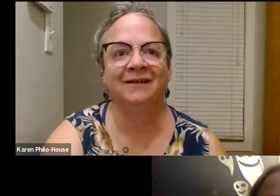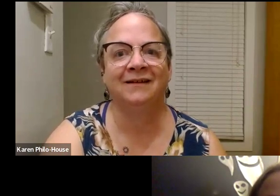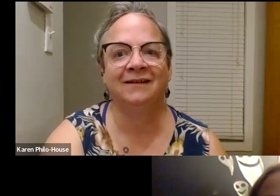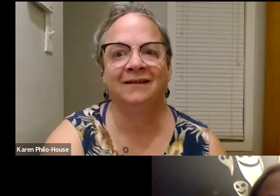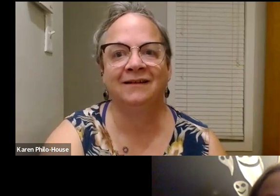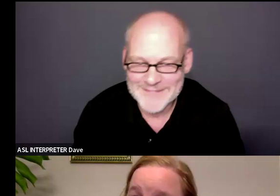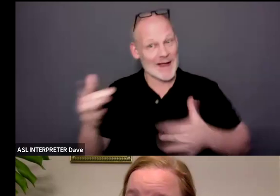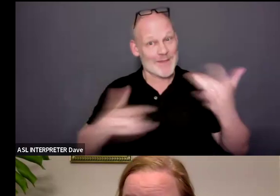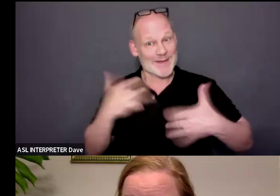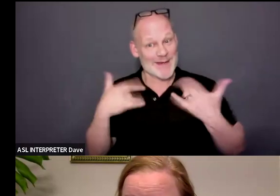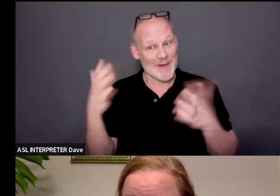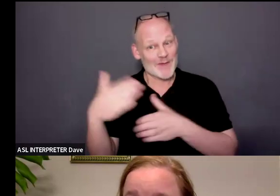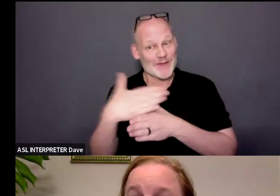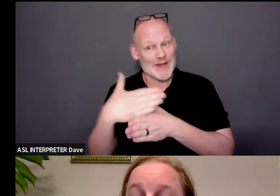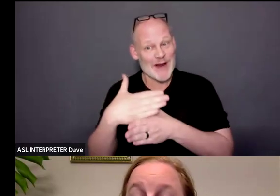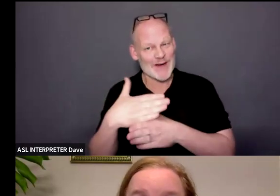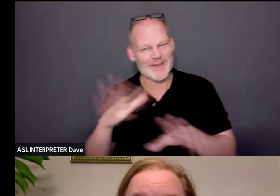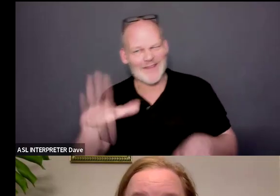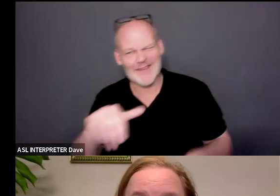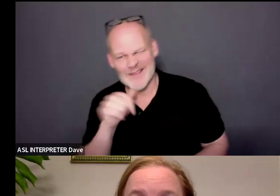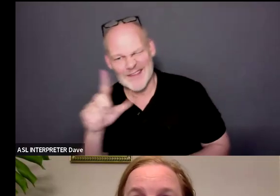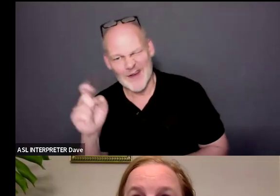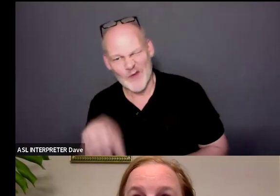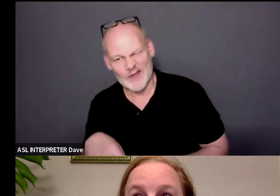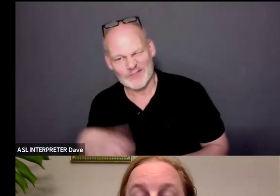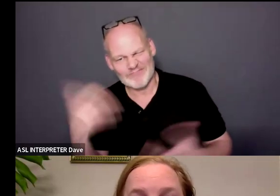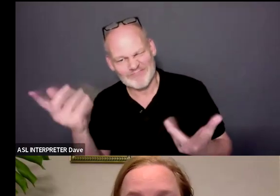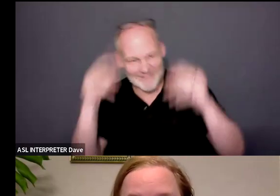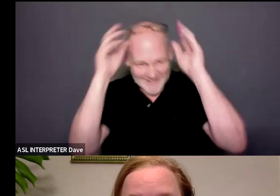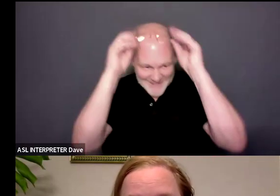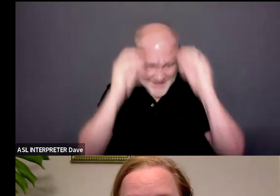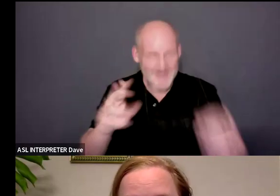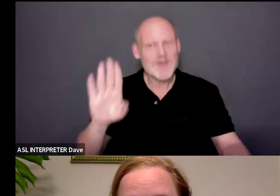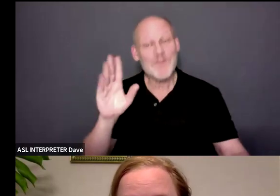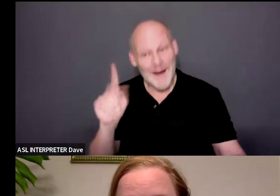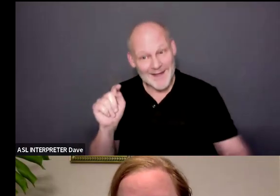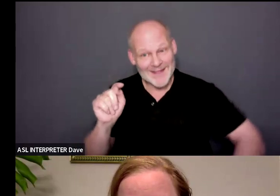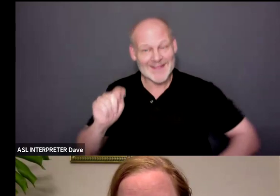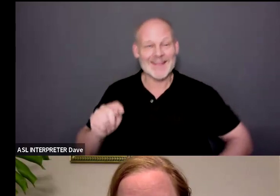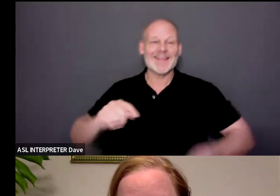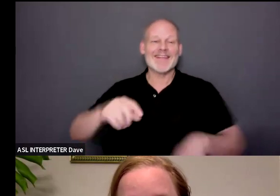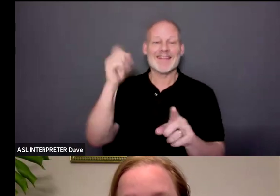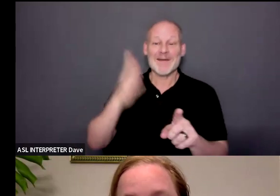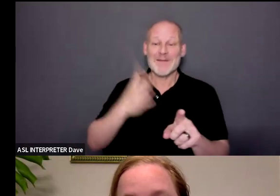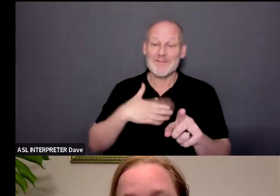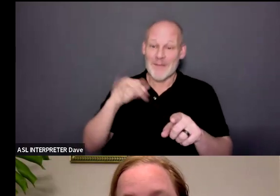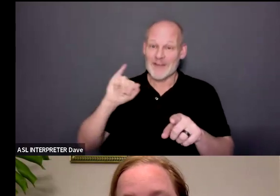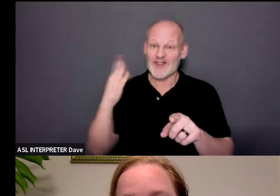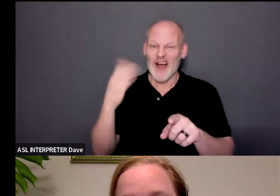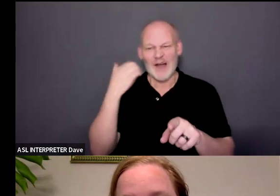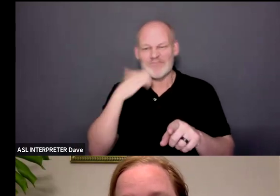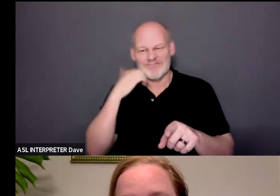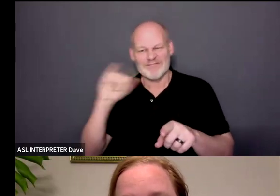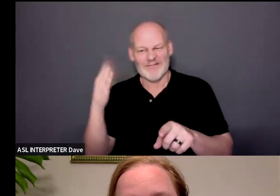share. So not a question, but what I do in my daily job